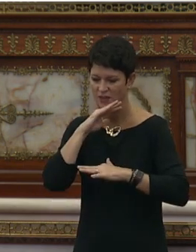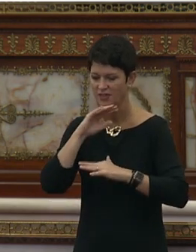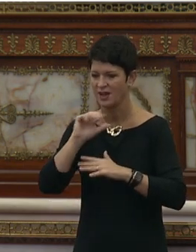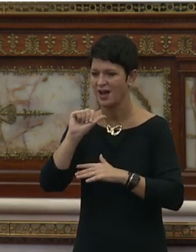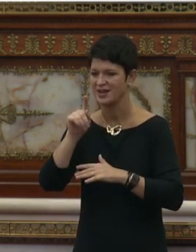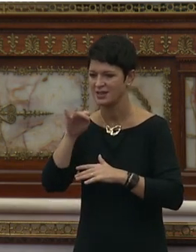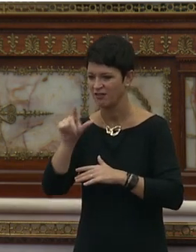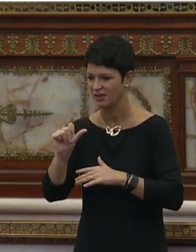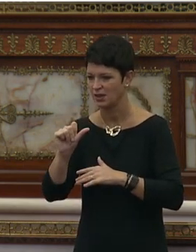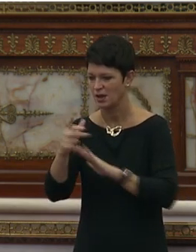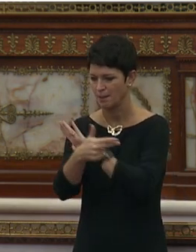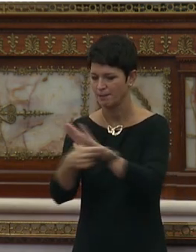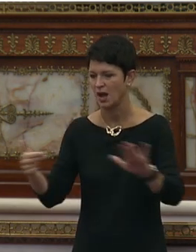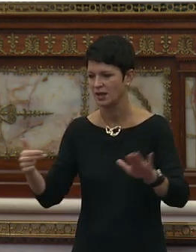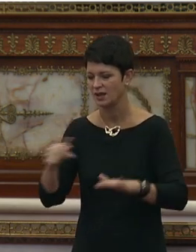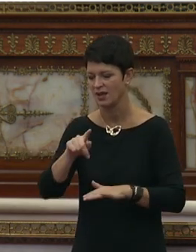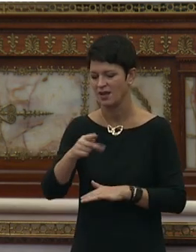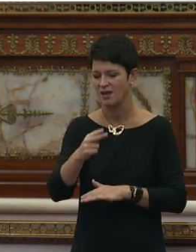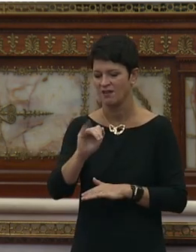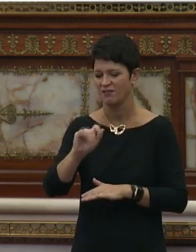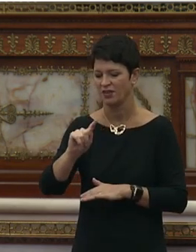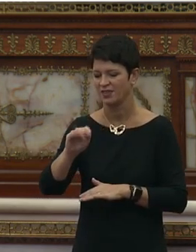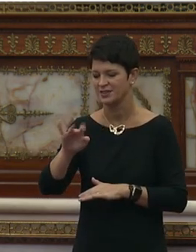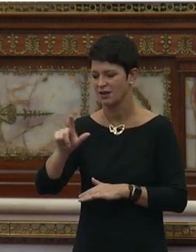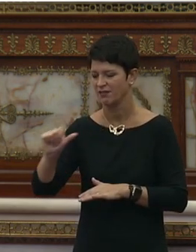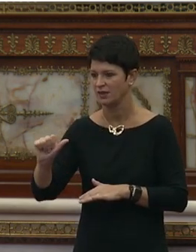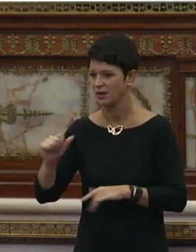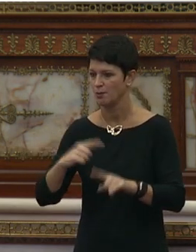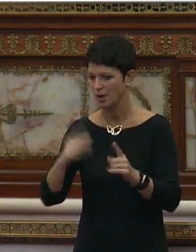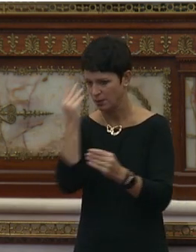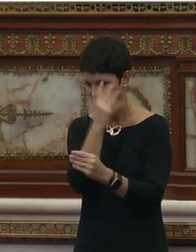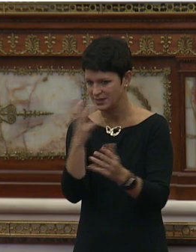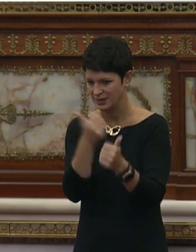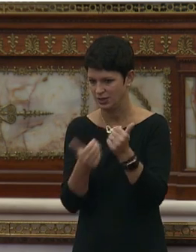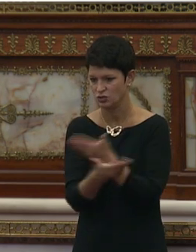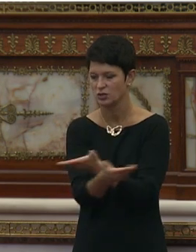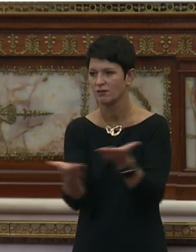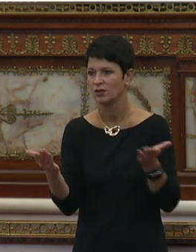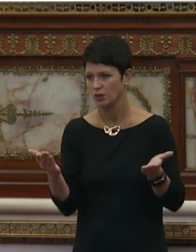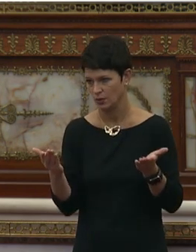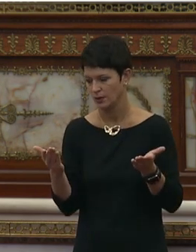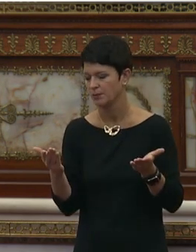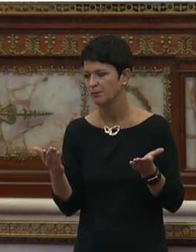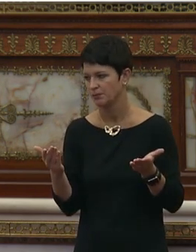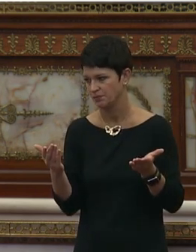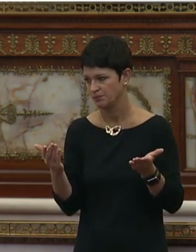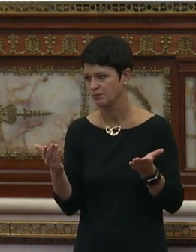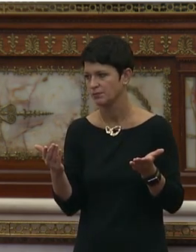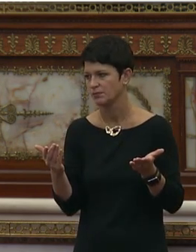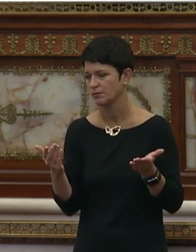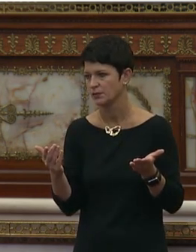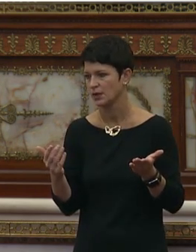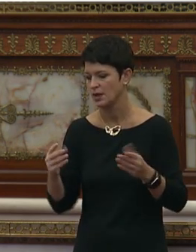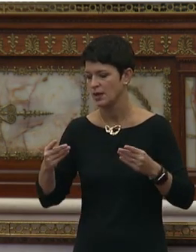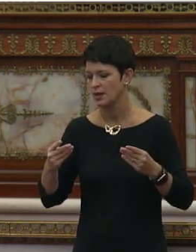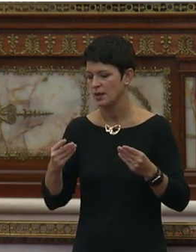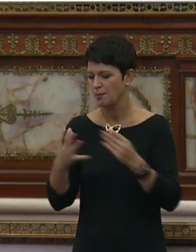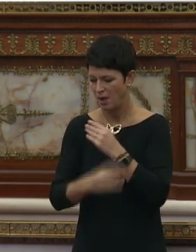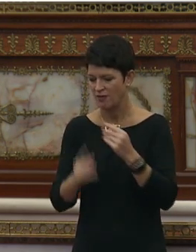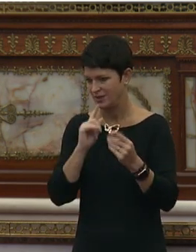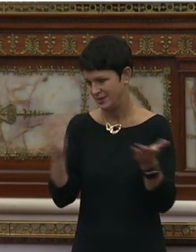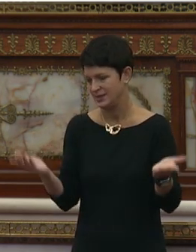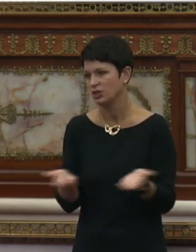Philadelphia moniker. And I want to say to each and every one of my colleagues, poverty is here.